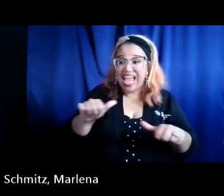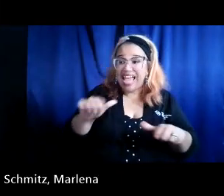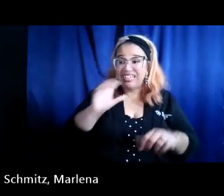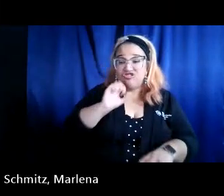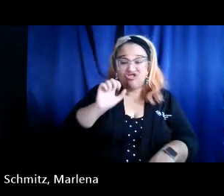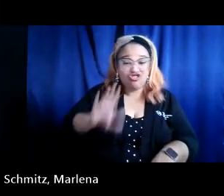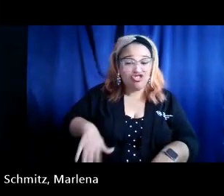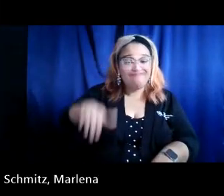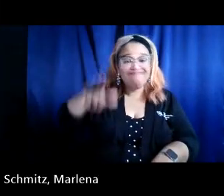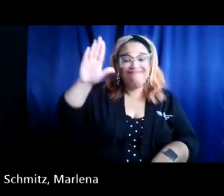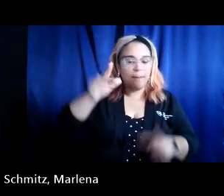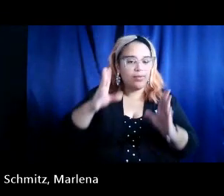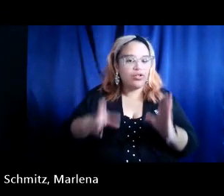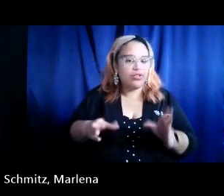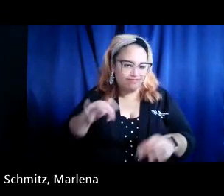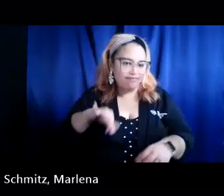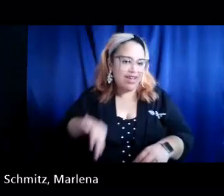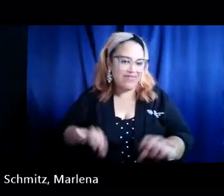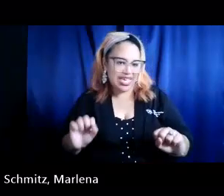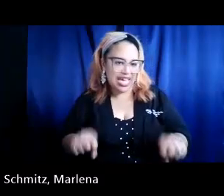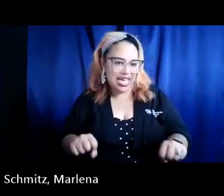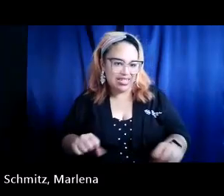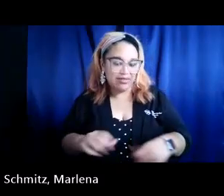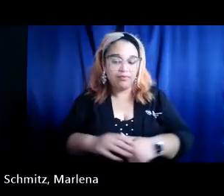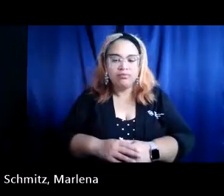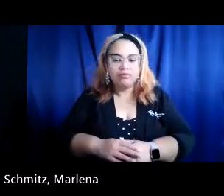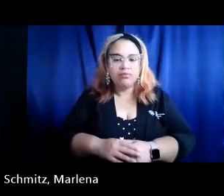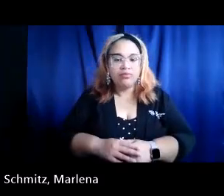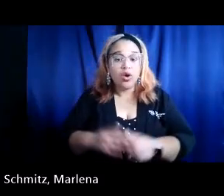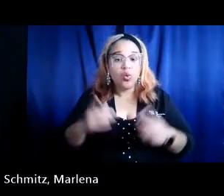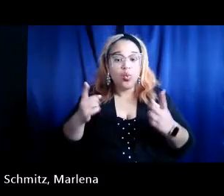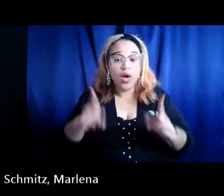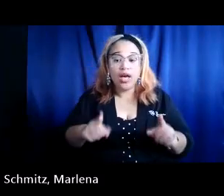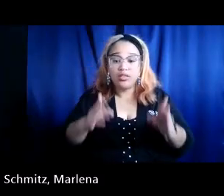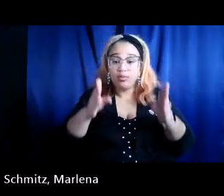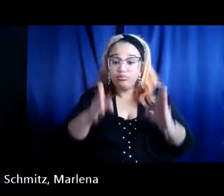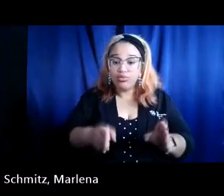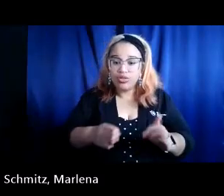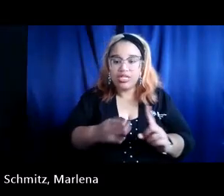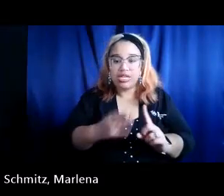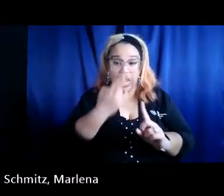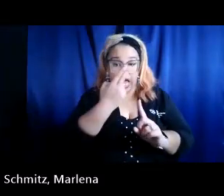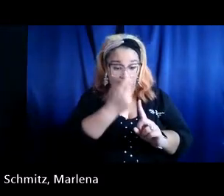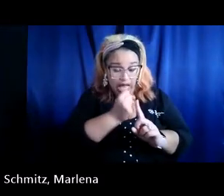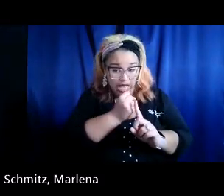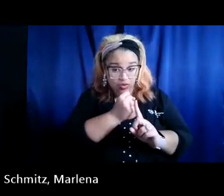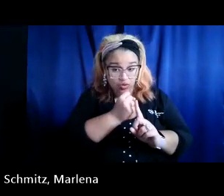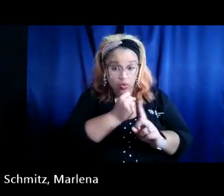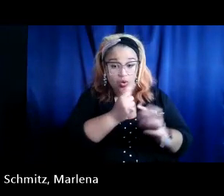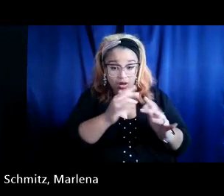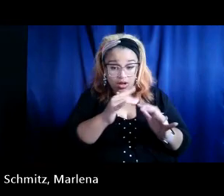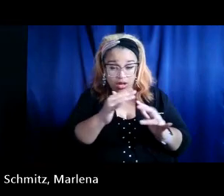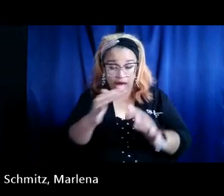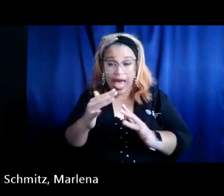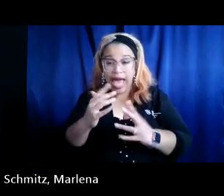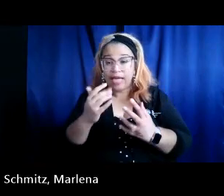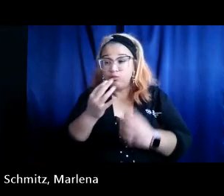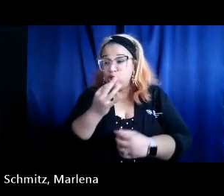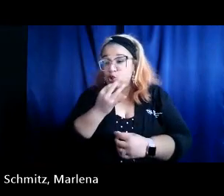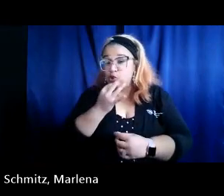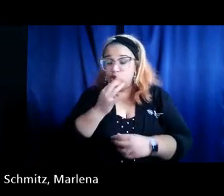are working. So this is a really great resource that I'm excited to share very briefly about. And our friends at OOD do such a good job